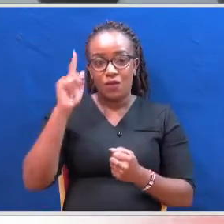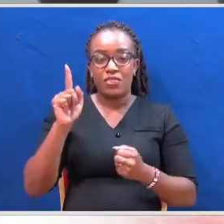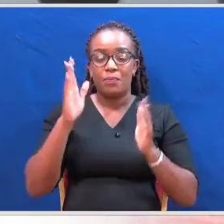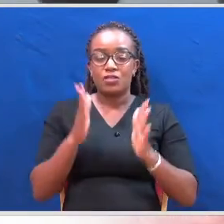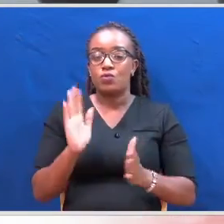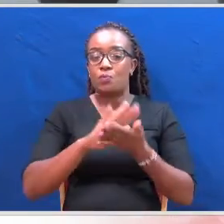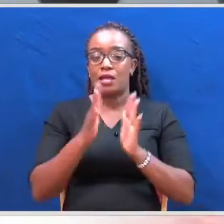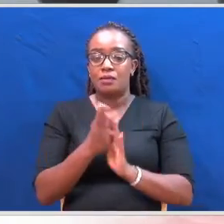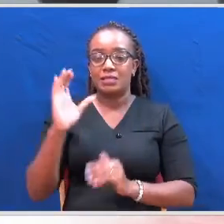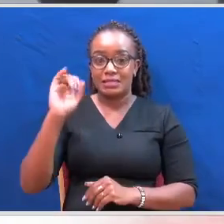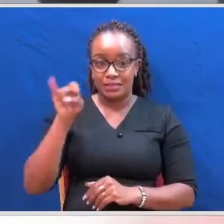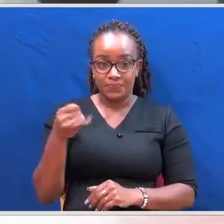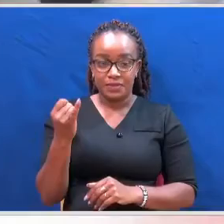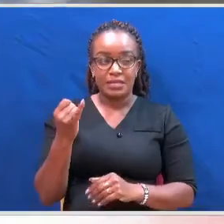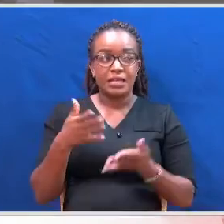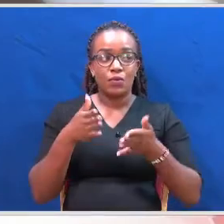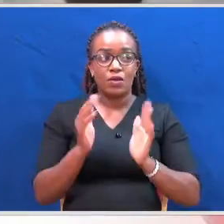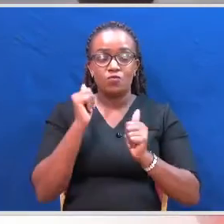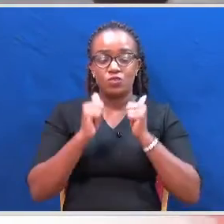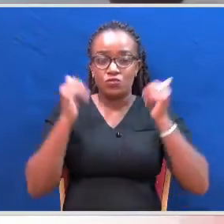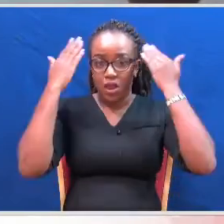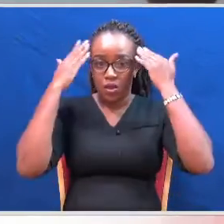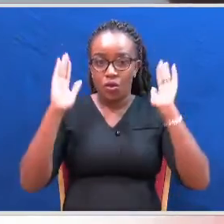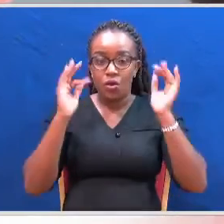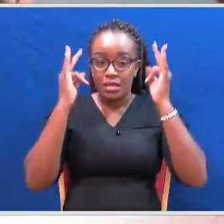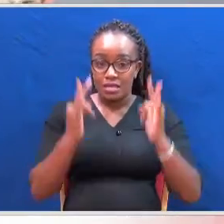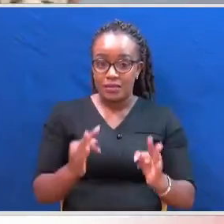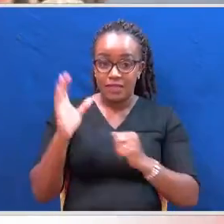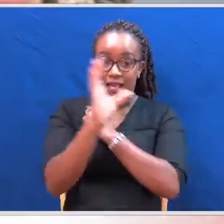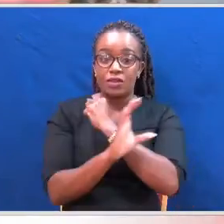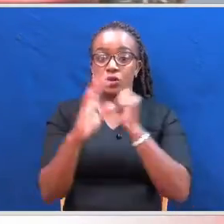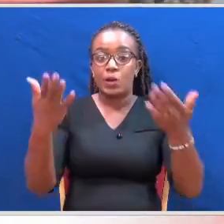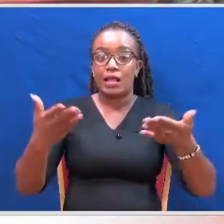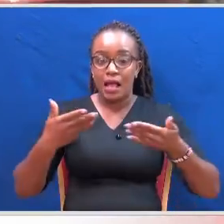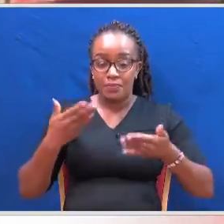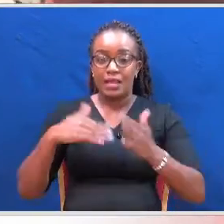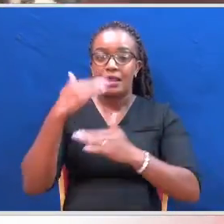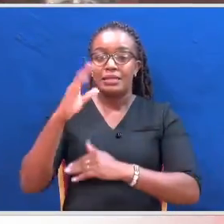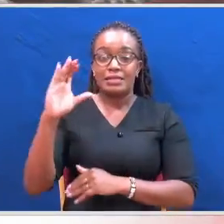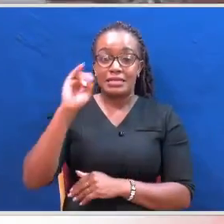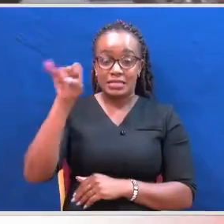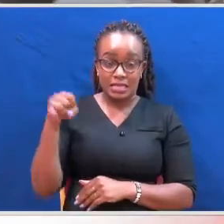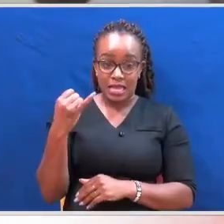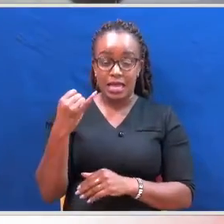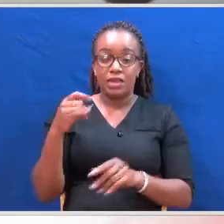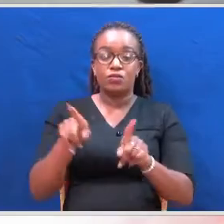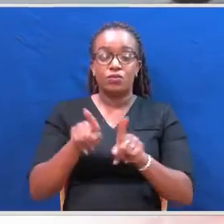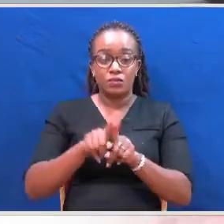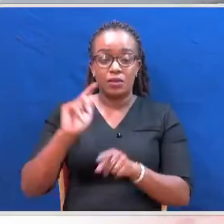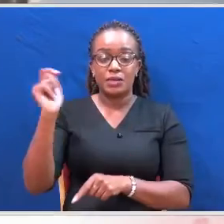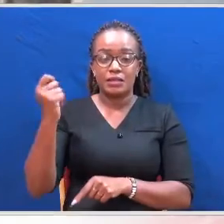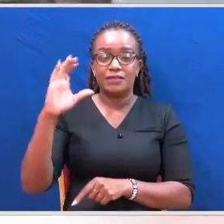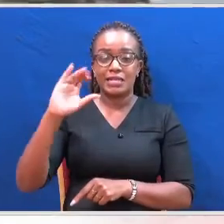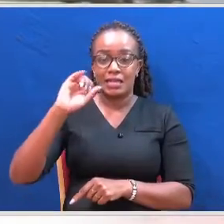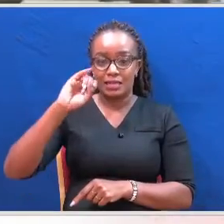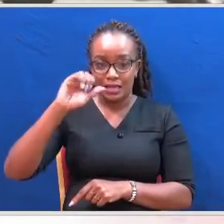matter of when, not if, the country will welcome its next Chief Justice and President of the Judicial Service Commission. And